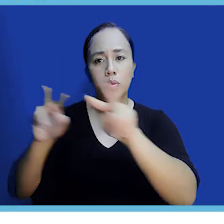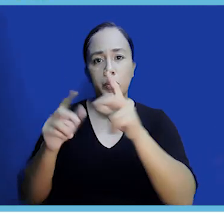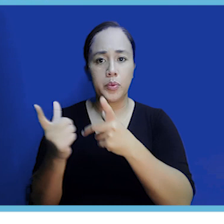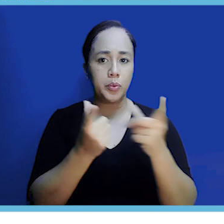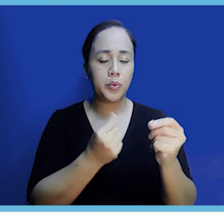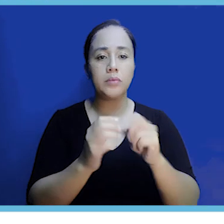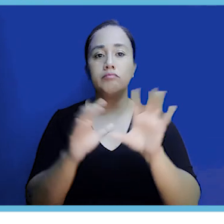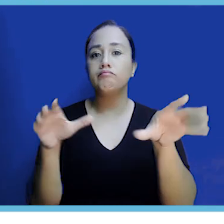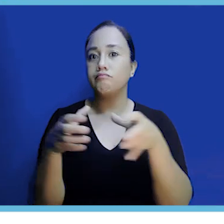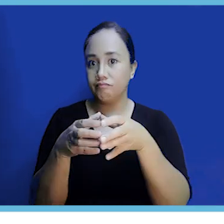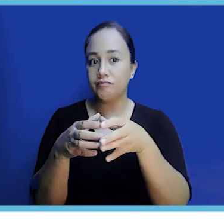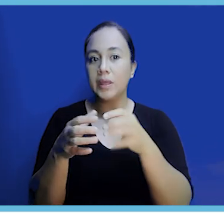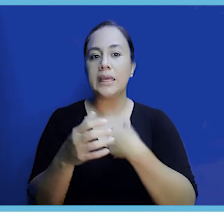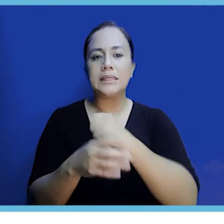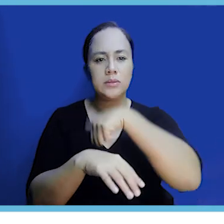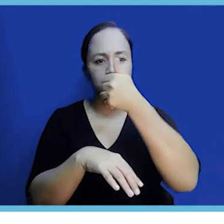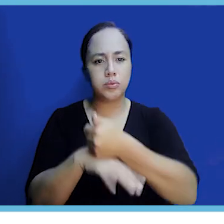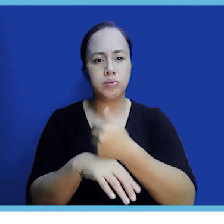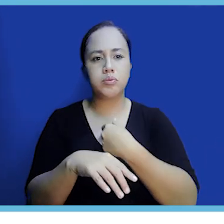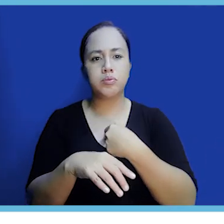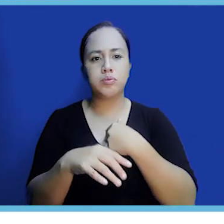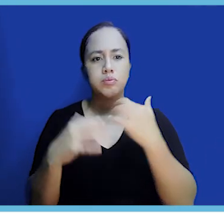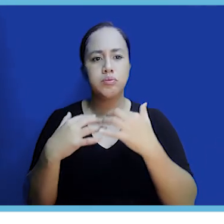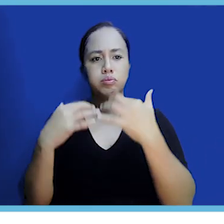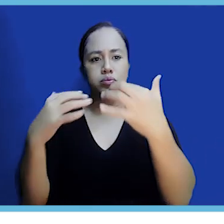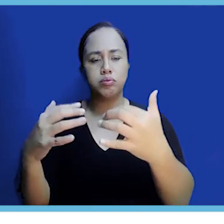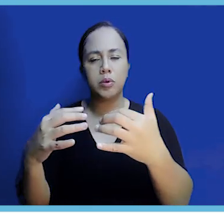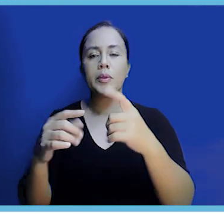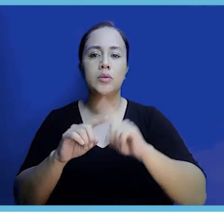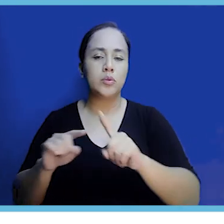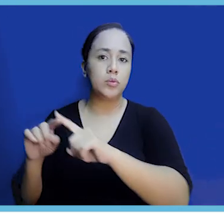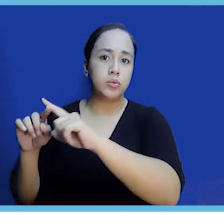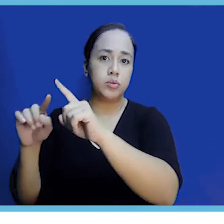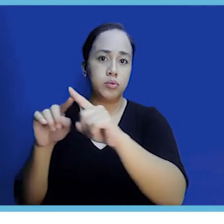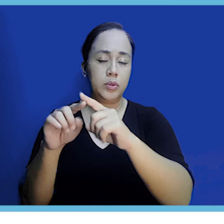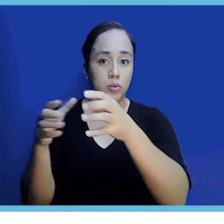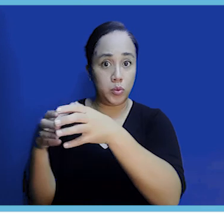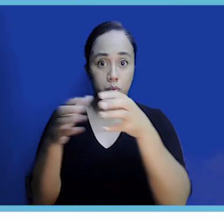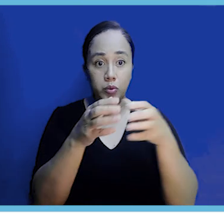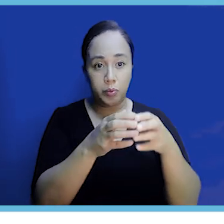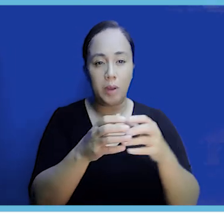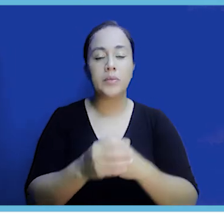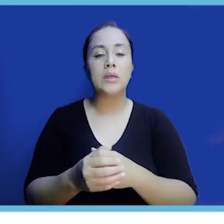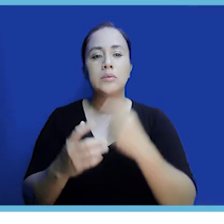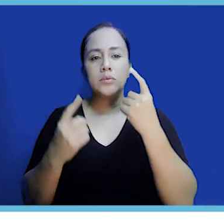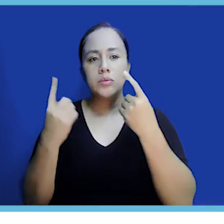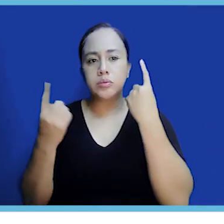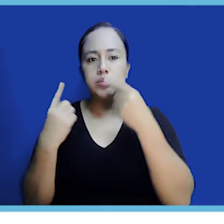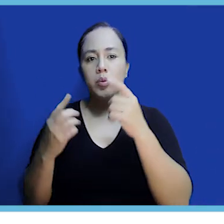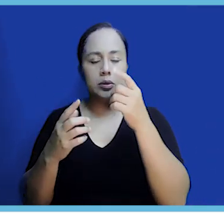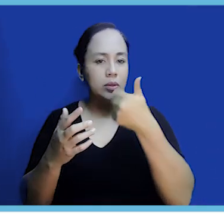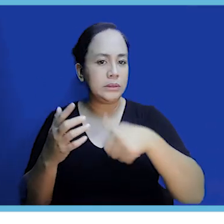for monitoring and implementing the convention, and establishes a conference of states parties to consider any matter